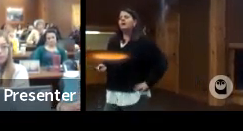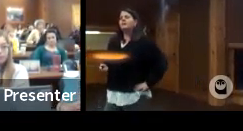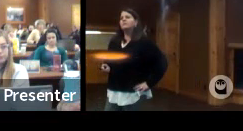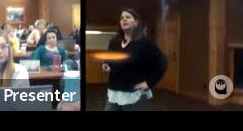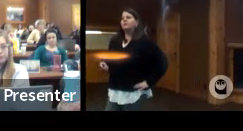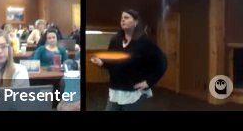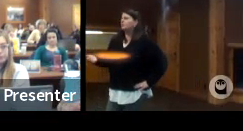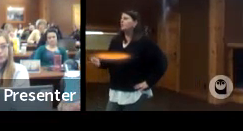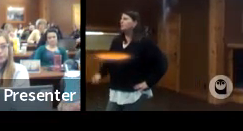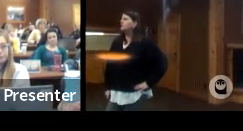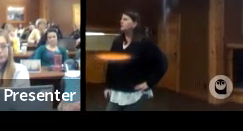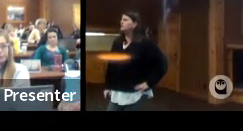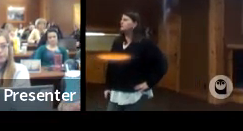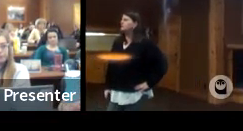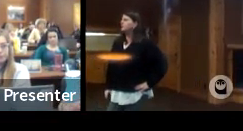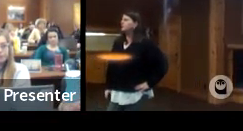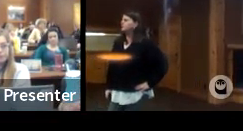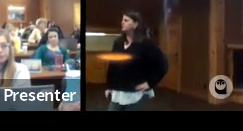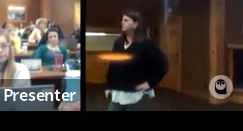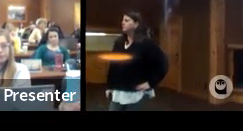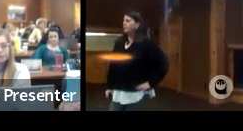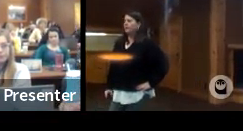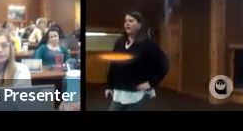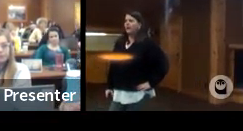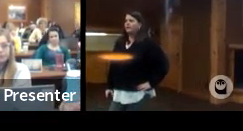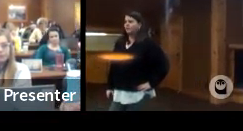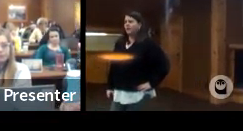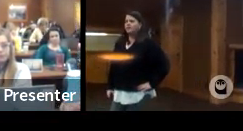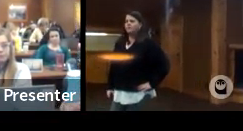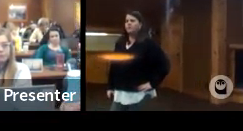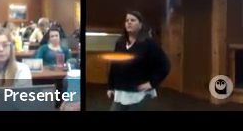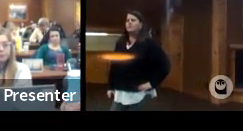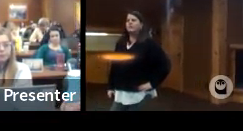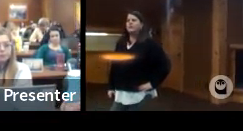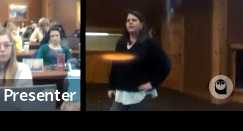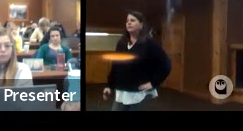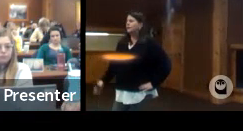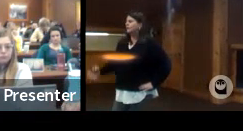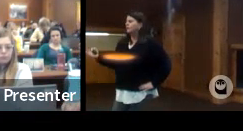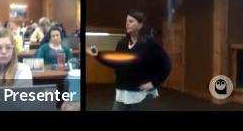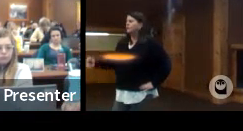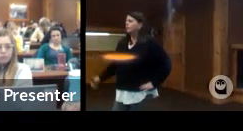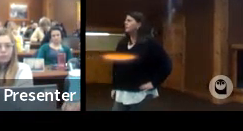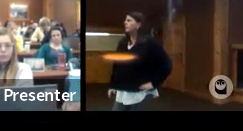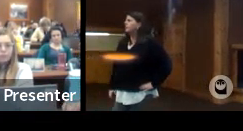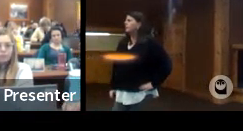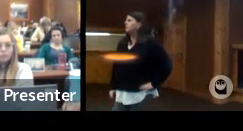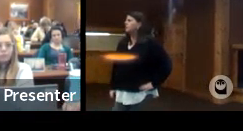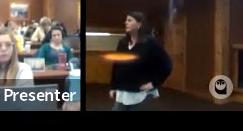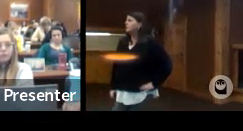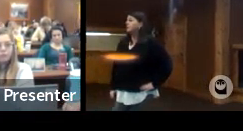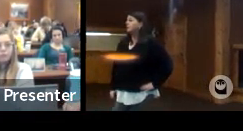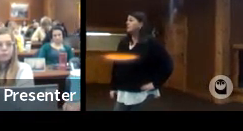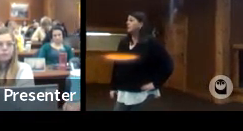against the bias? Like if you do know this victim and you're the expert on the stand and, you know, you're in a rural area